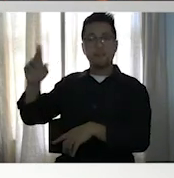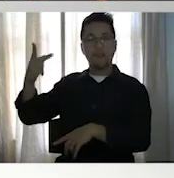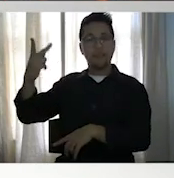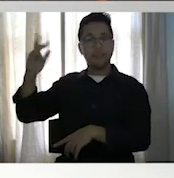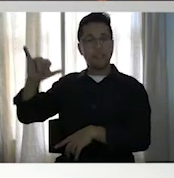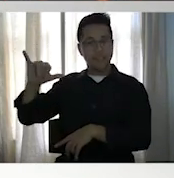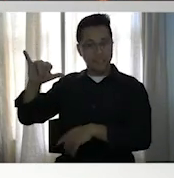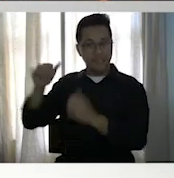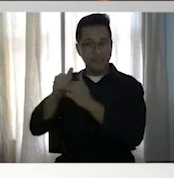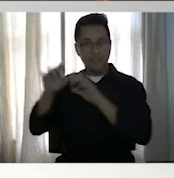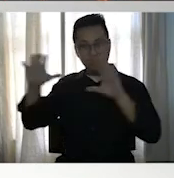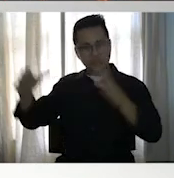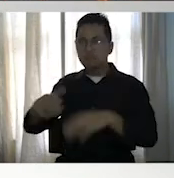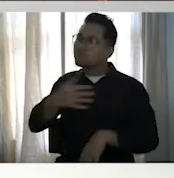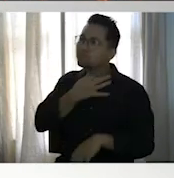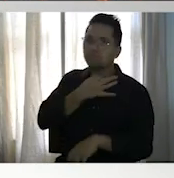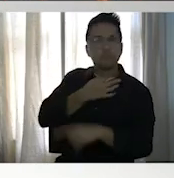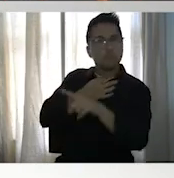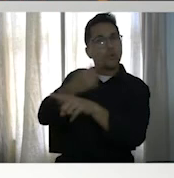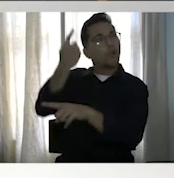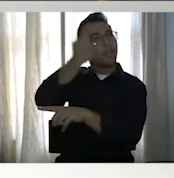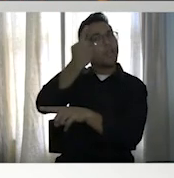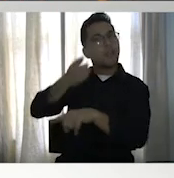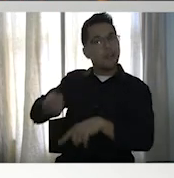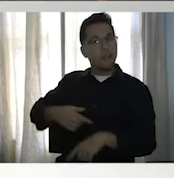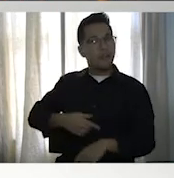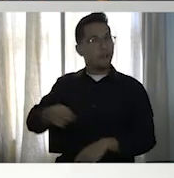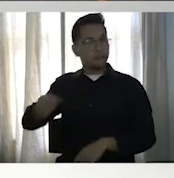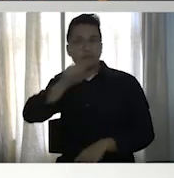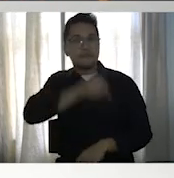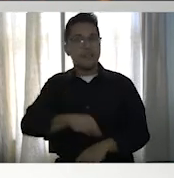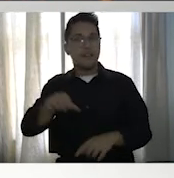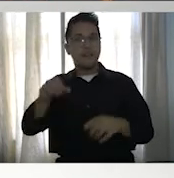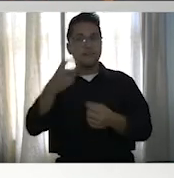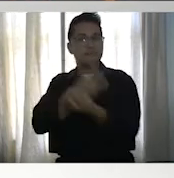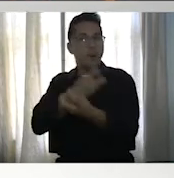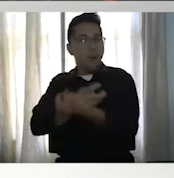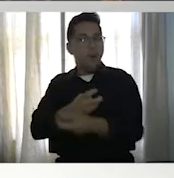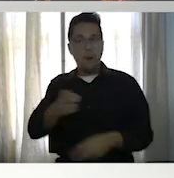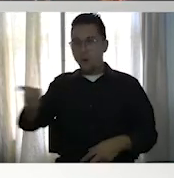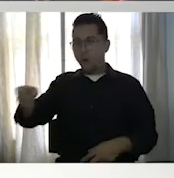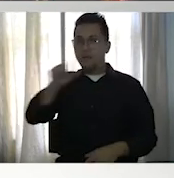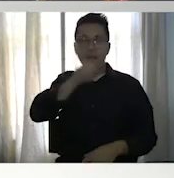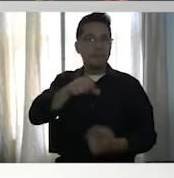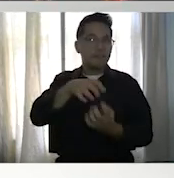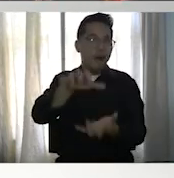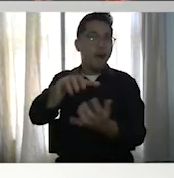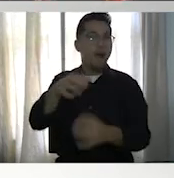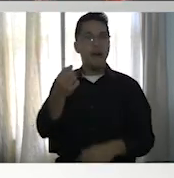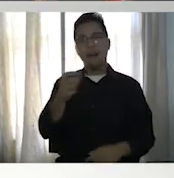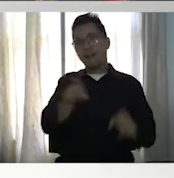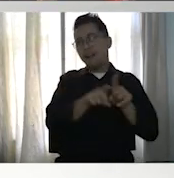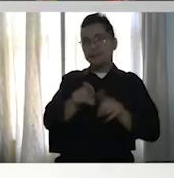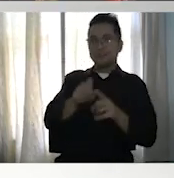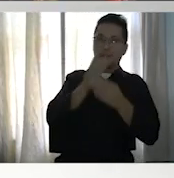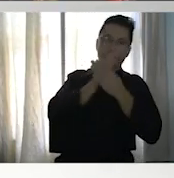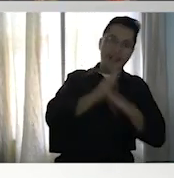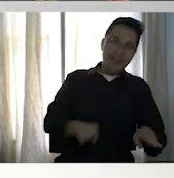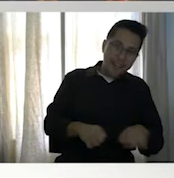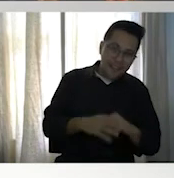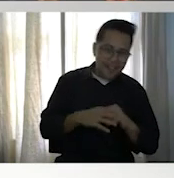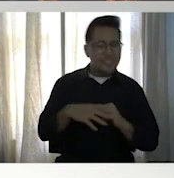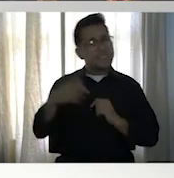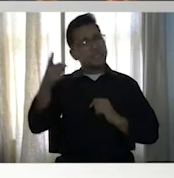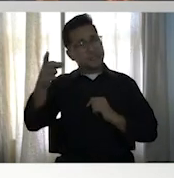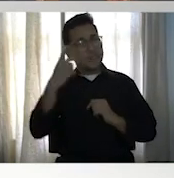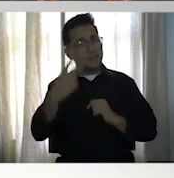with us, and I just was curious, what would they think? And Murphy loves bones, he said, and loves to bark and be quiet. So here you have